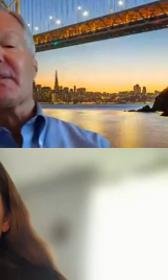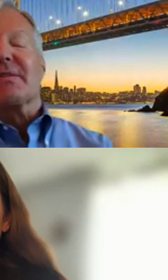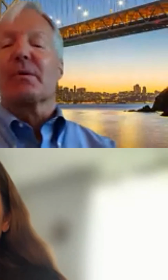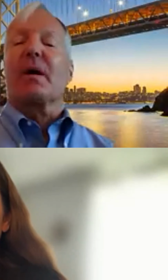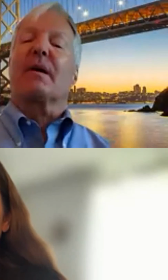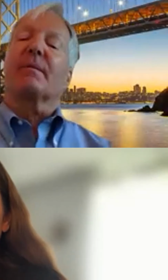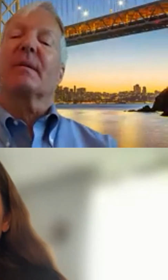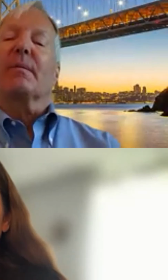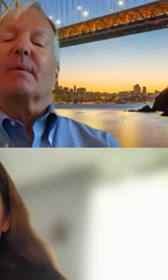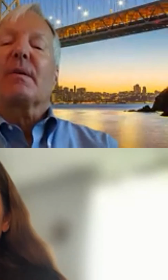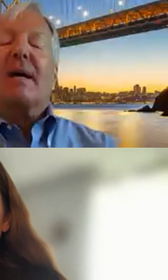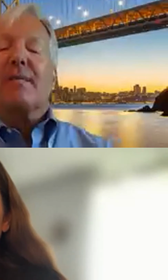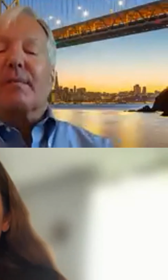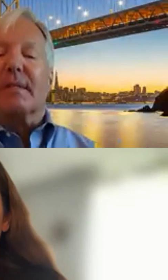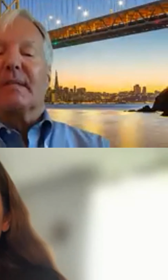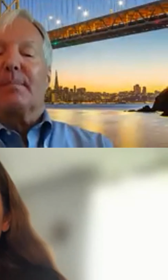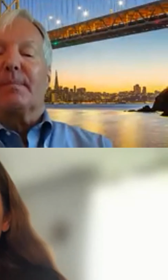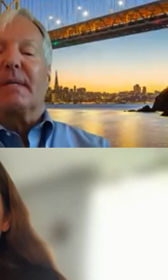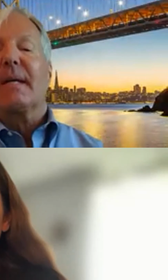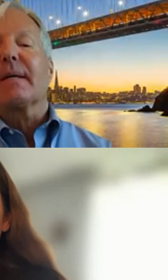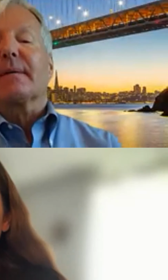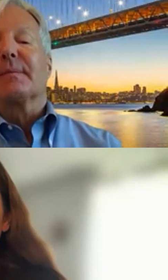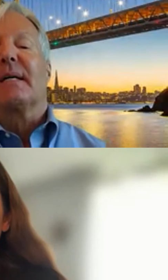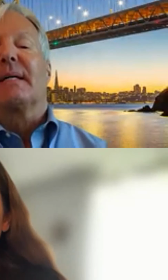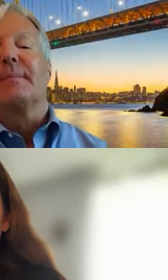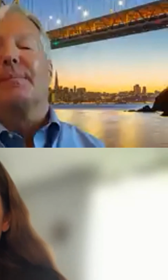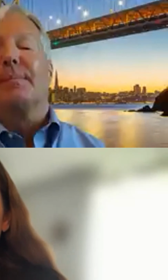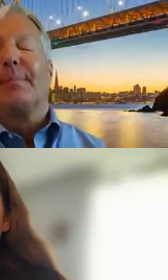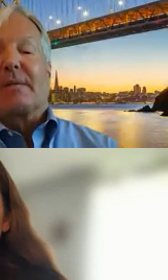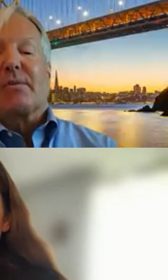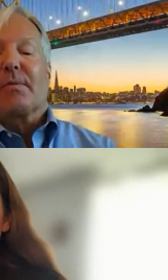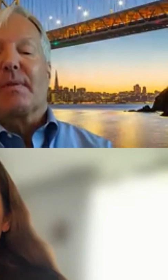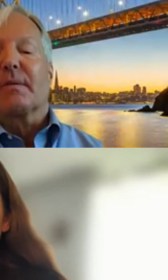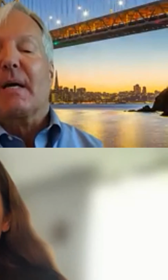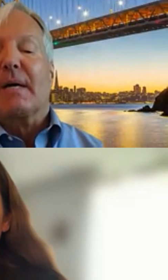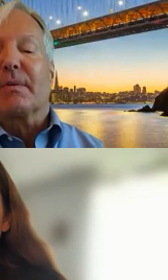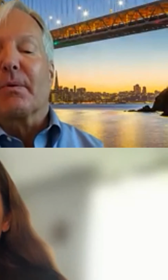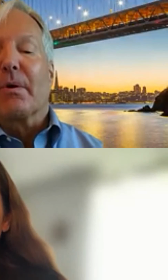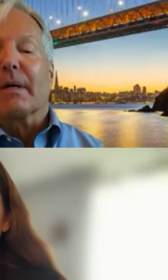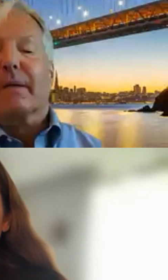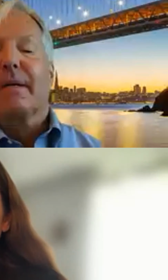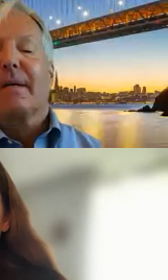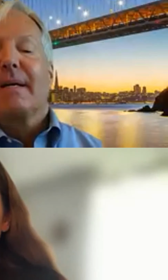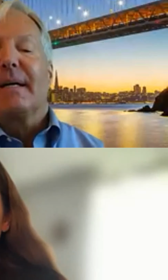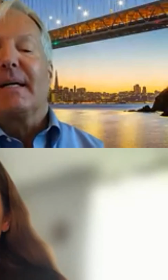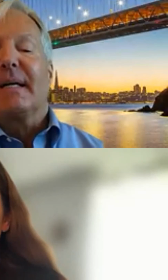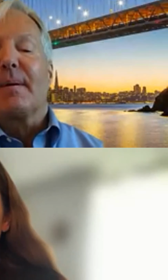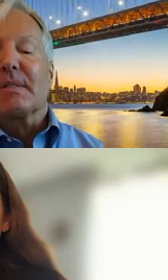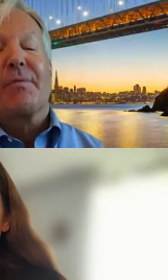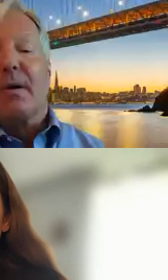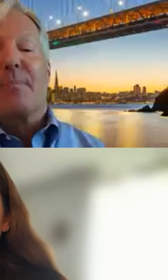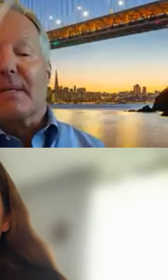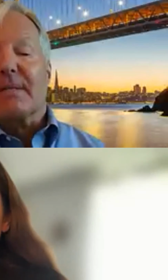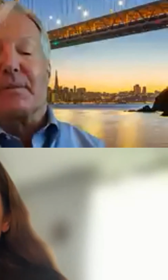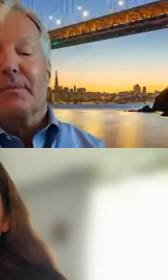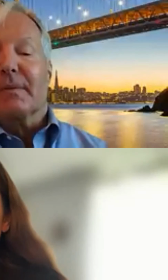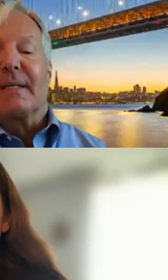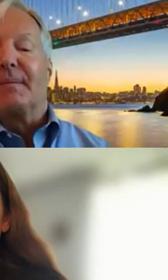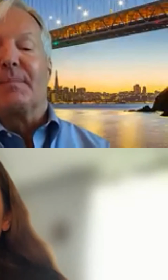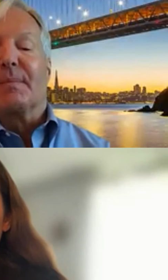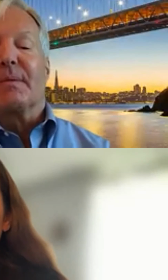of us who are, we don't have the deep data bench that you have in New York. I mean, it's very